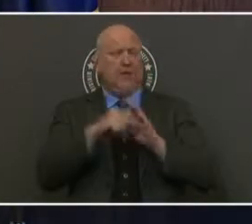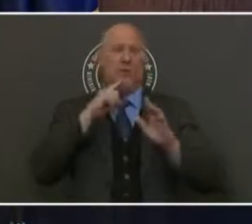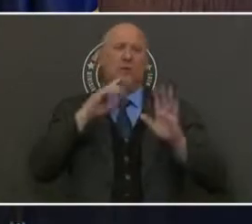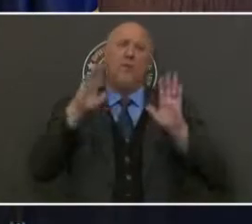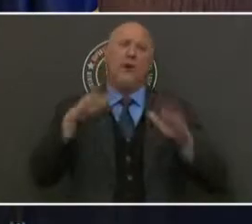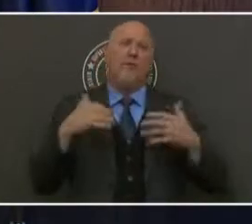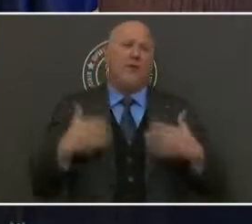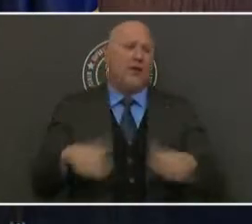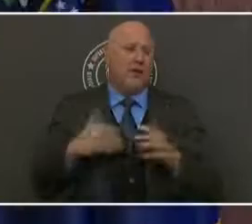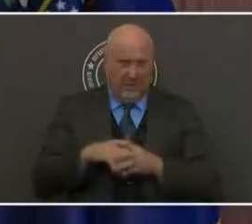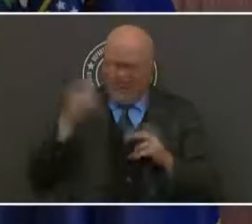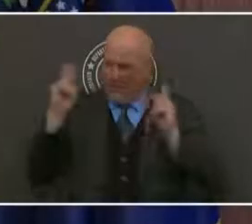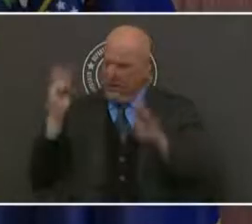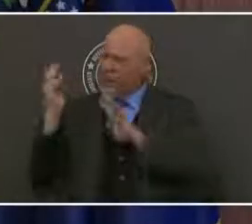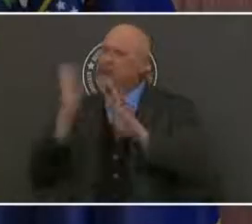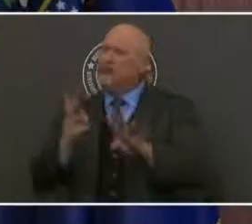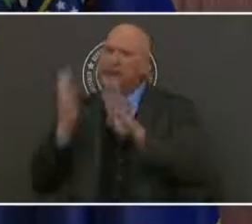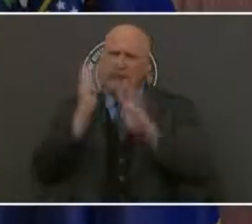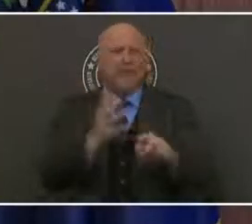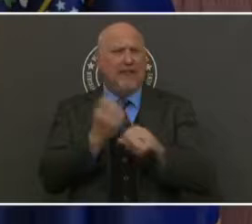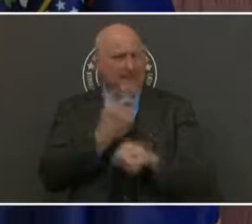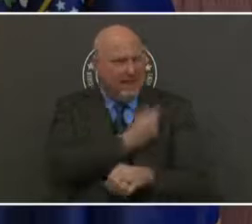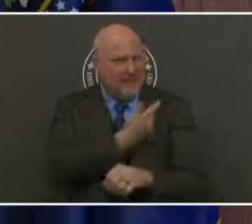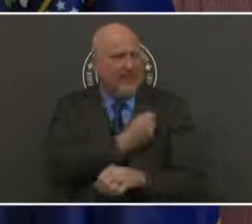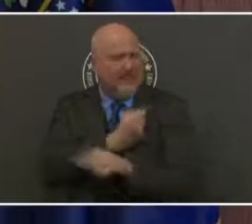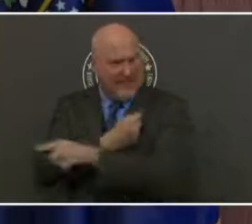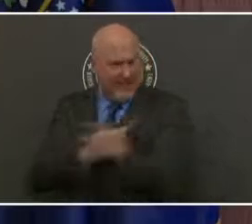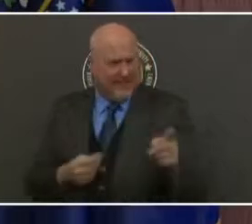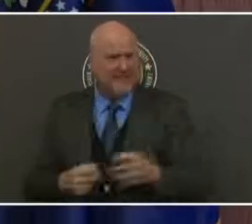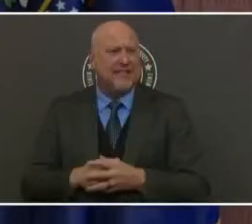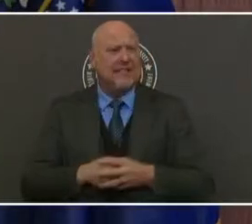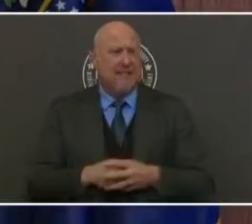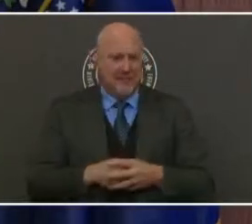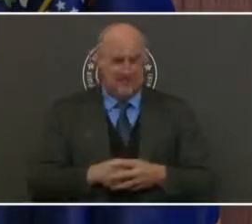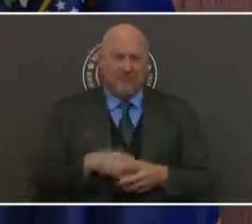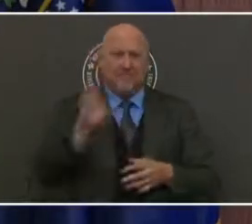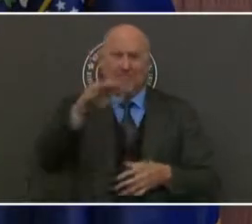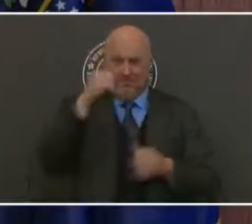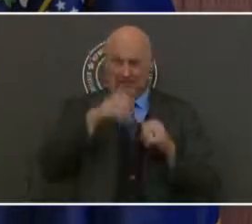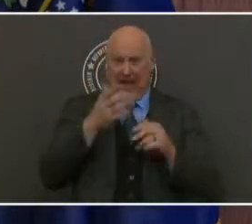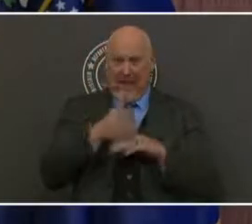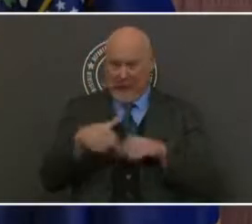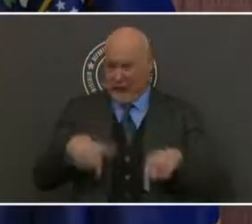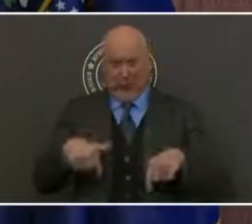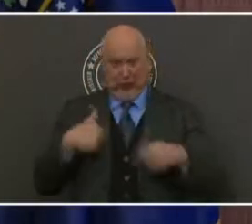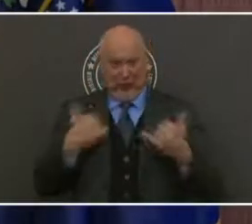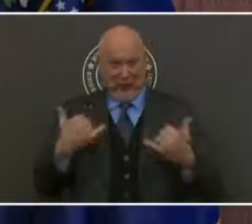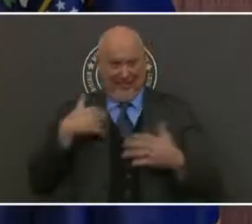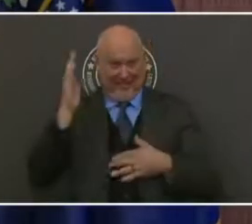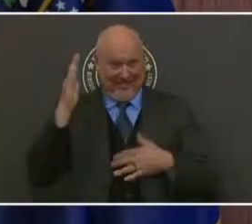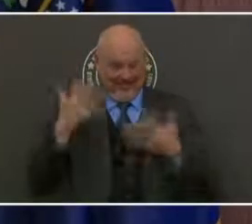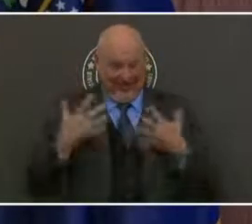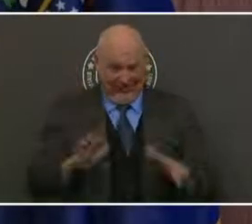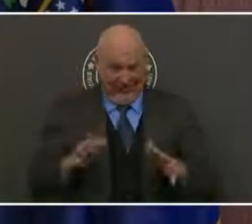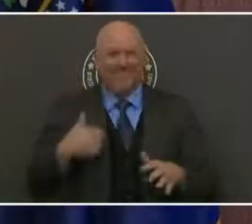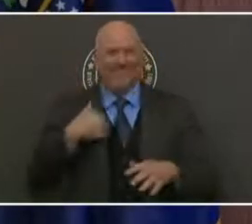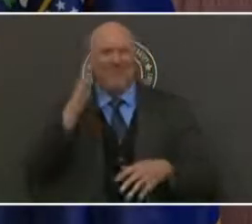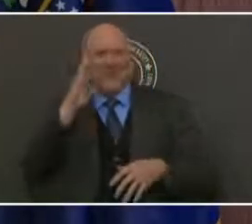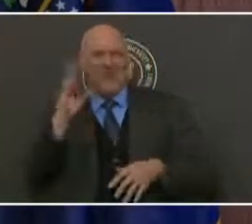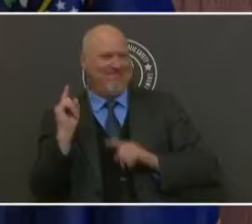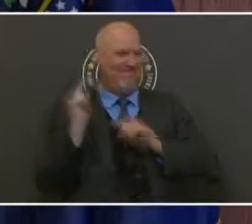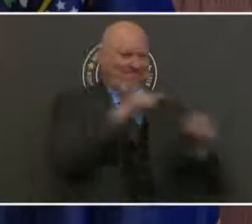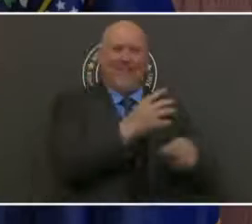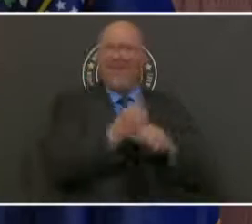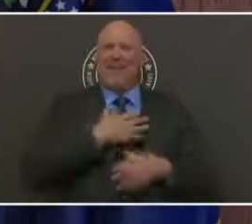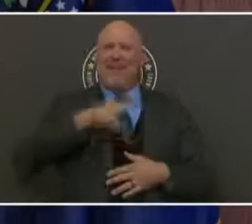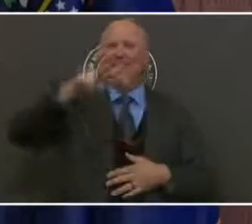after this, I'm headed down to get my second dose. It has been 21 days since my wife and I received our first dose